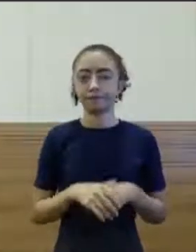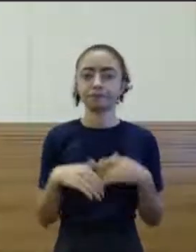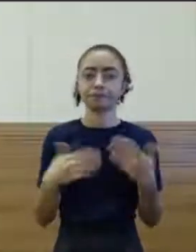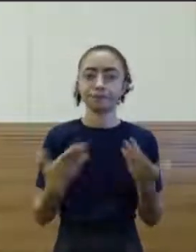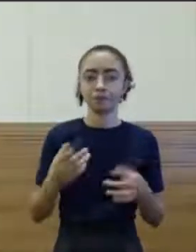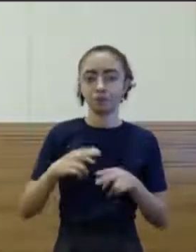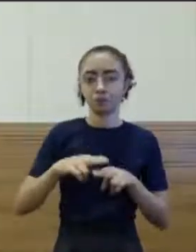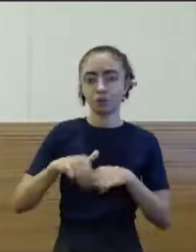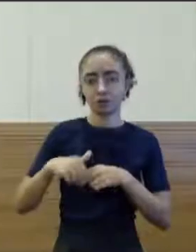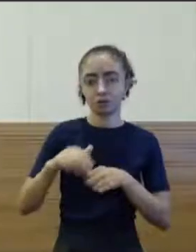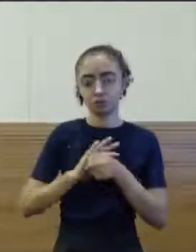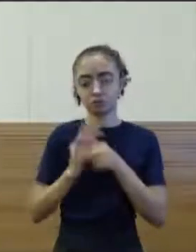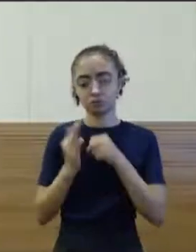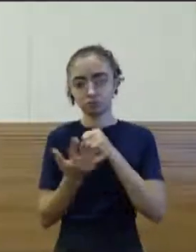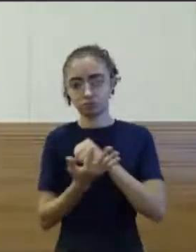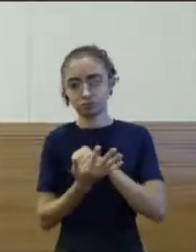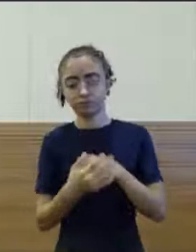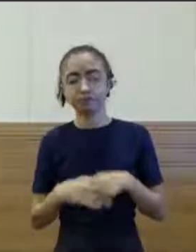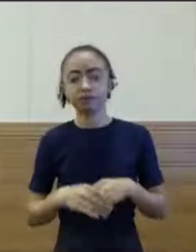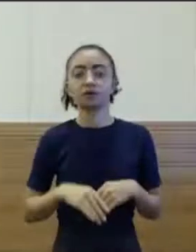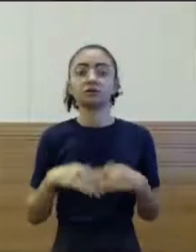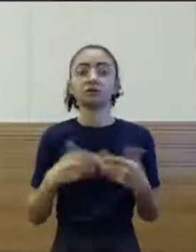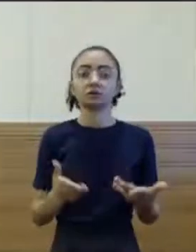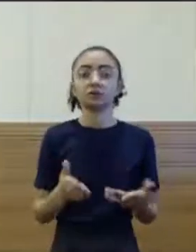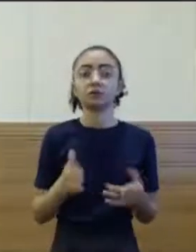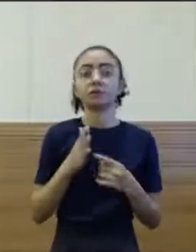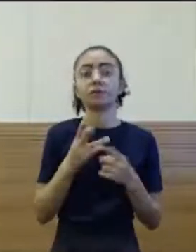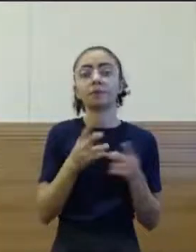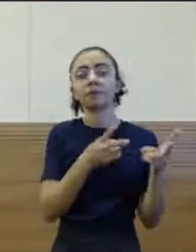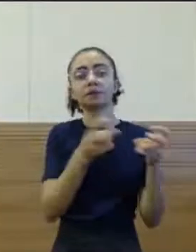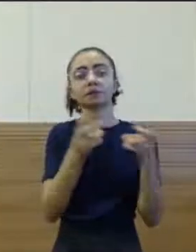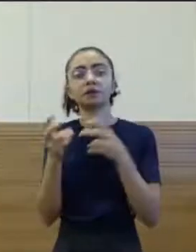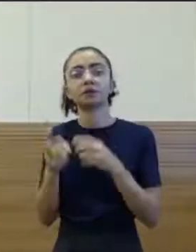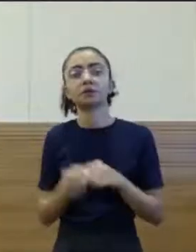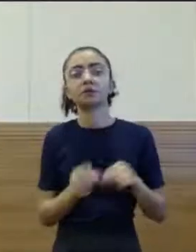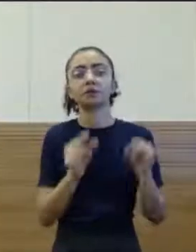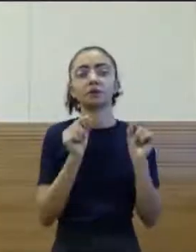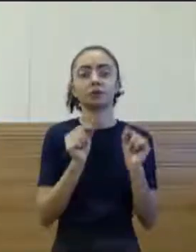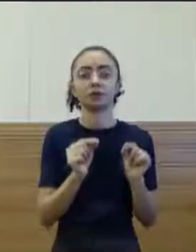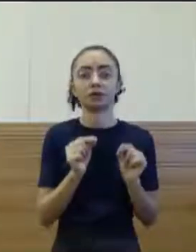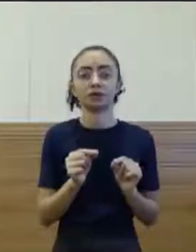change where it can highlight there's a high prevalence of